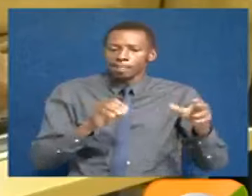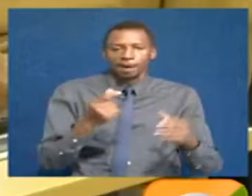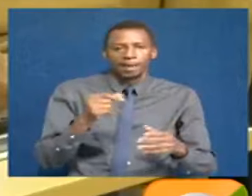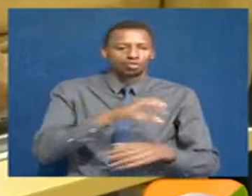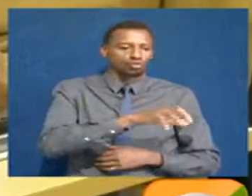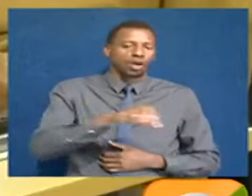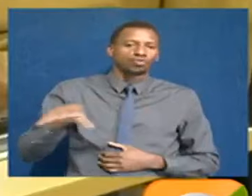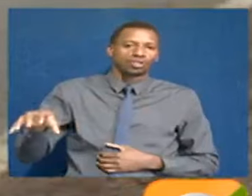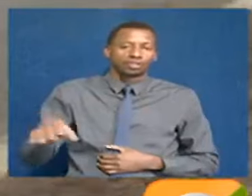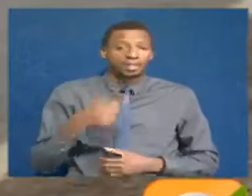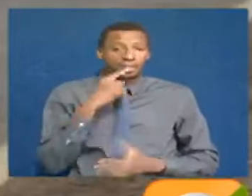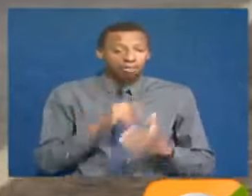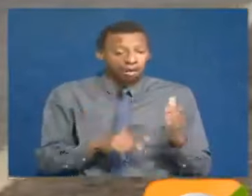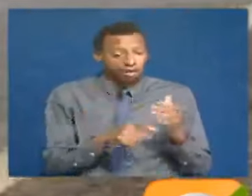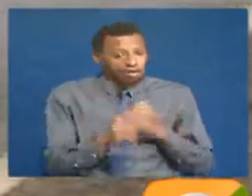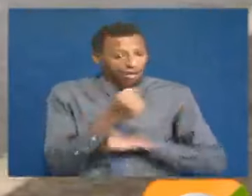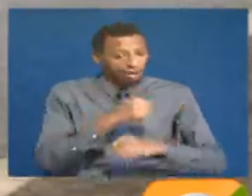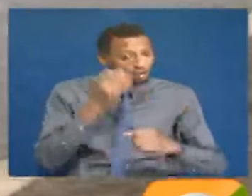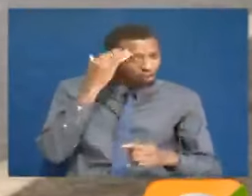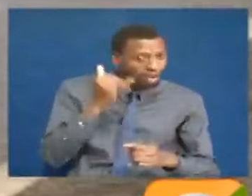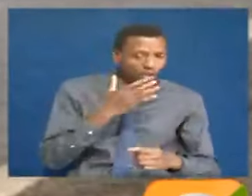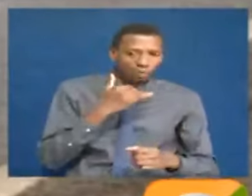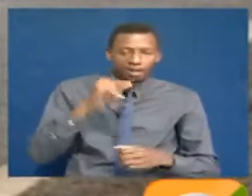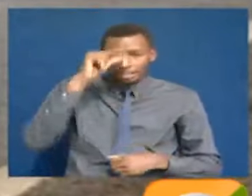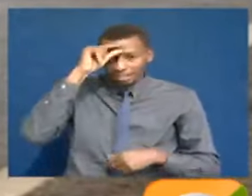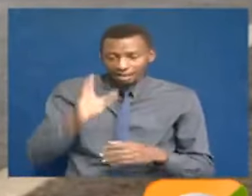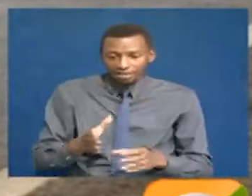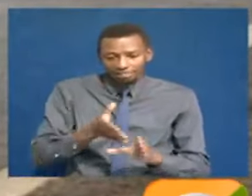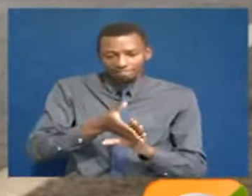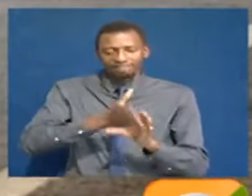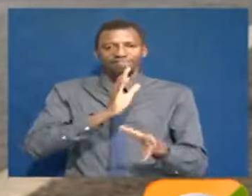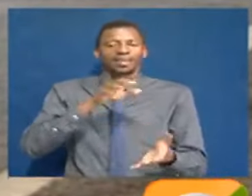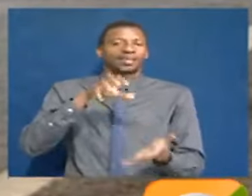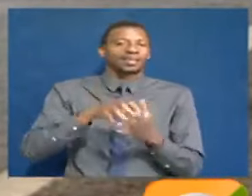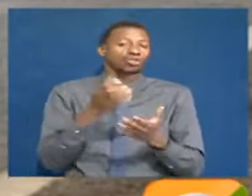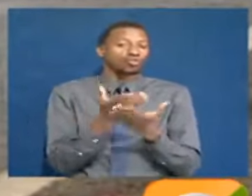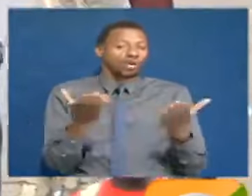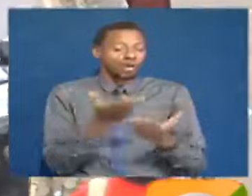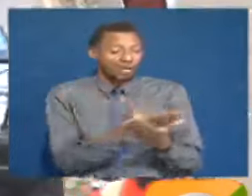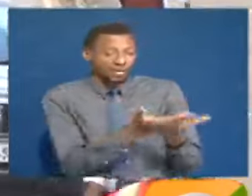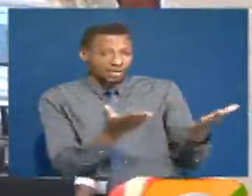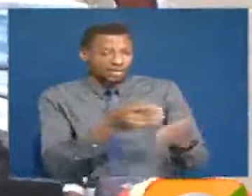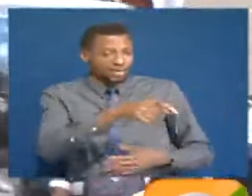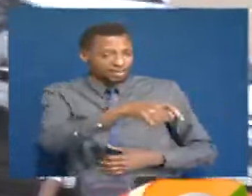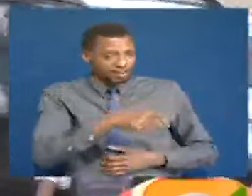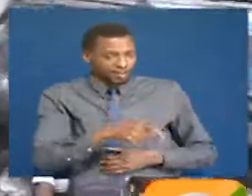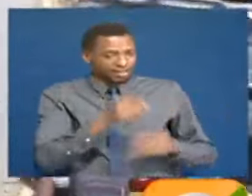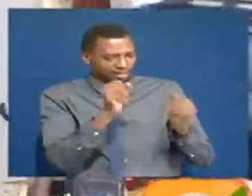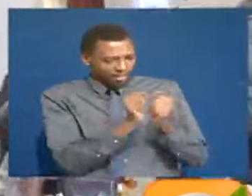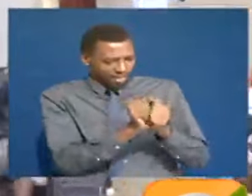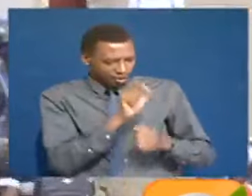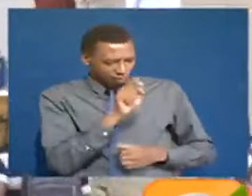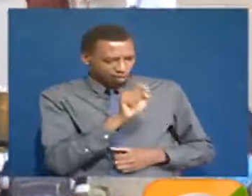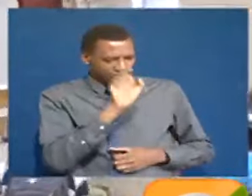they argue, is being done to pressure governors into withdrawing a case in which they are demanding 10.5 billion from the